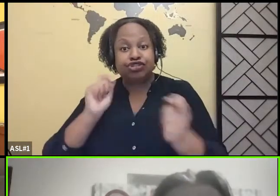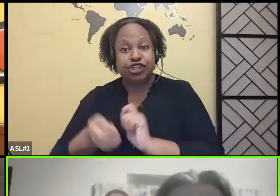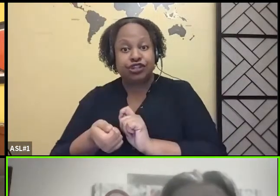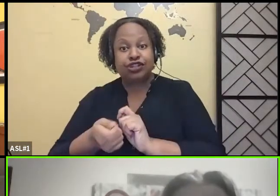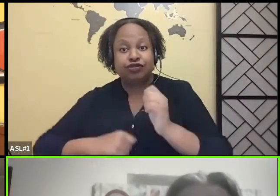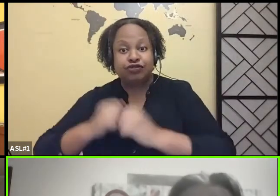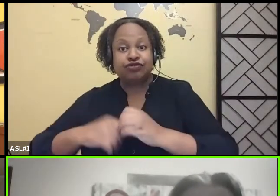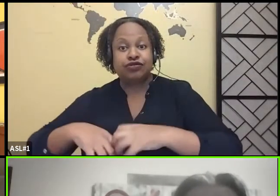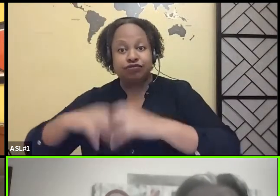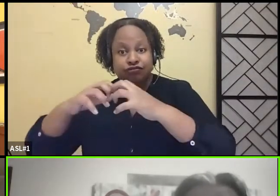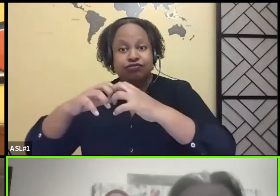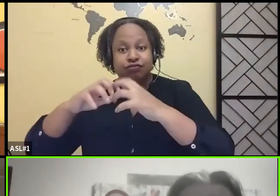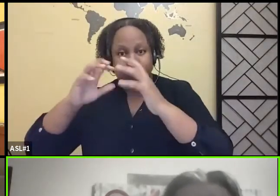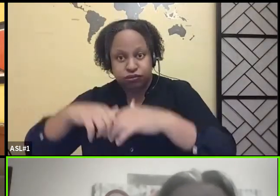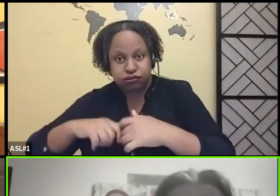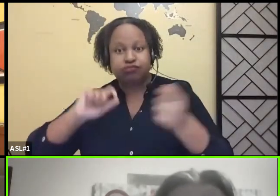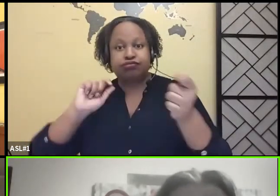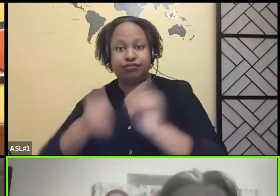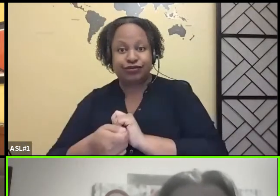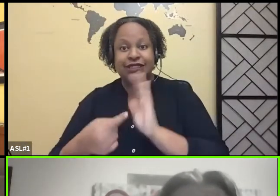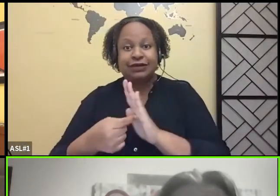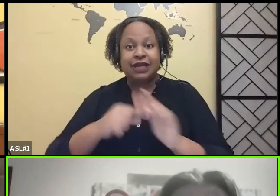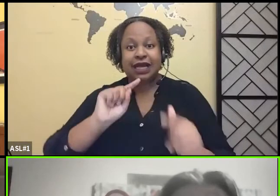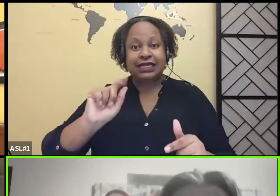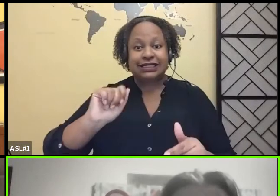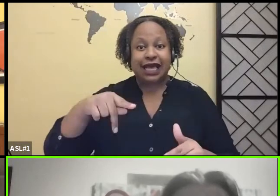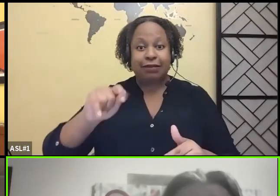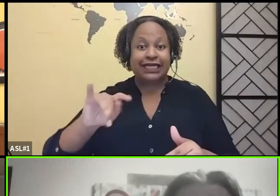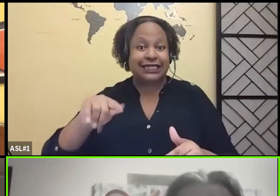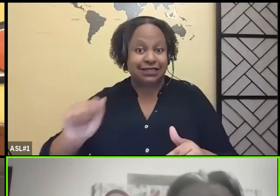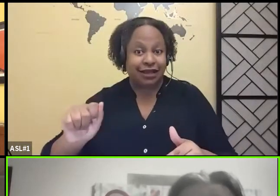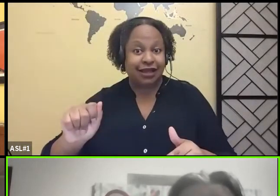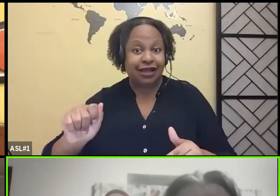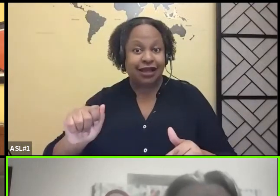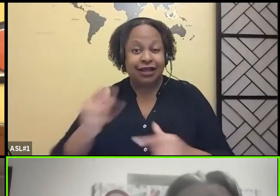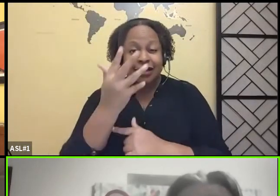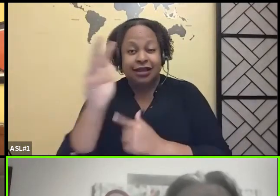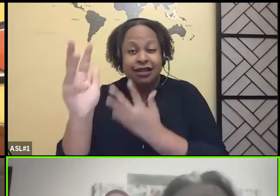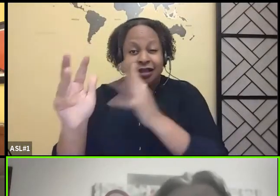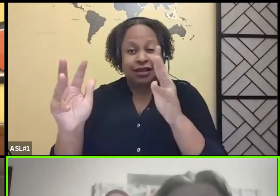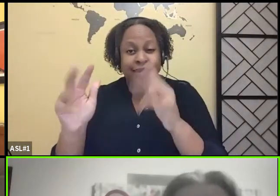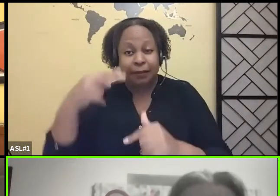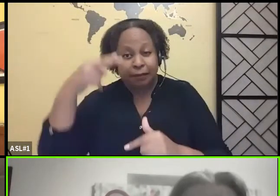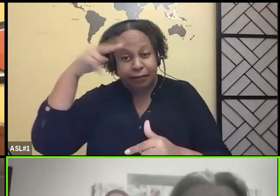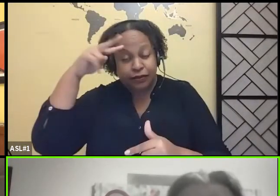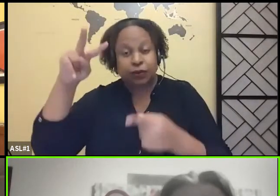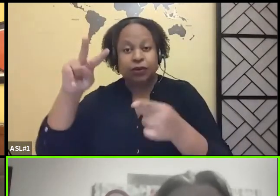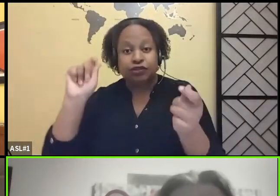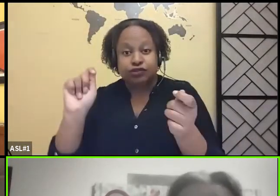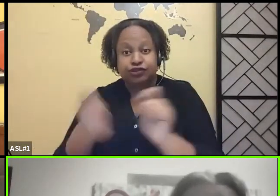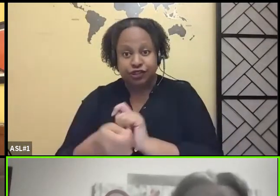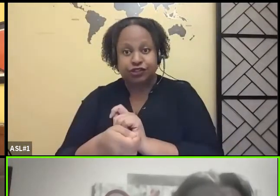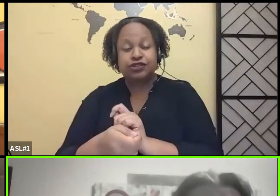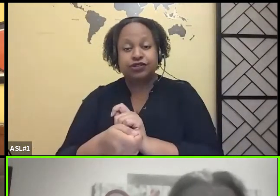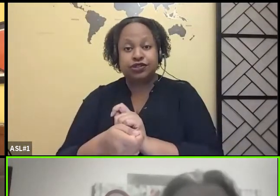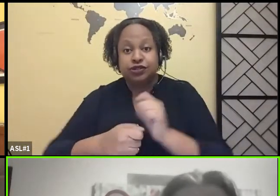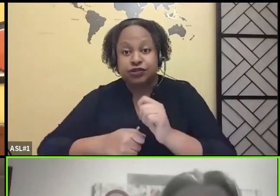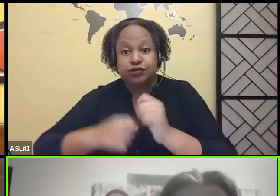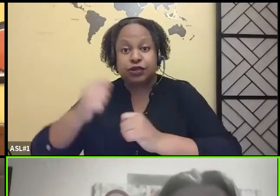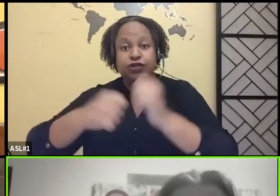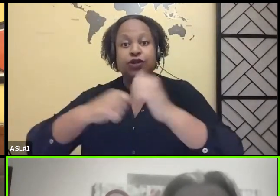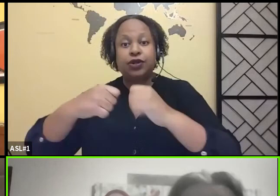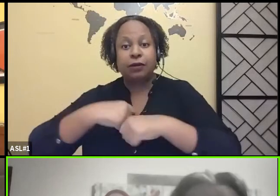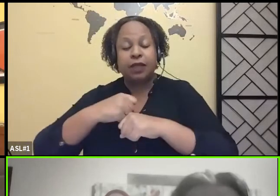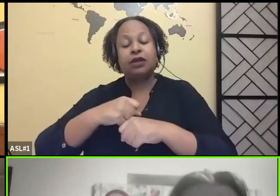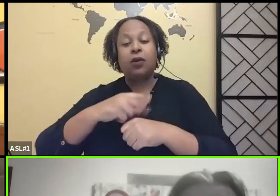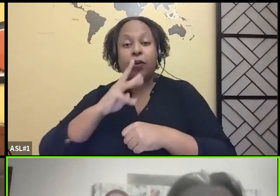see the Zapatistas in the middle of the jungle down there, transforming their infrastructure to make water and sewer for their people, build their